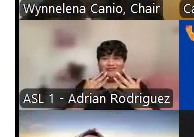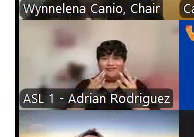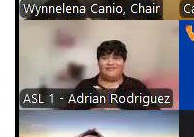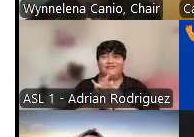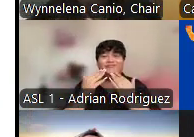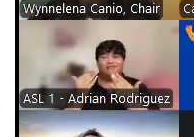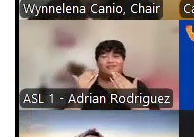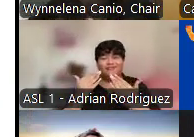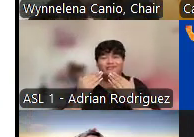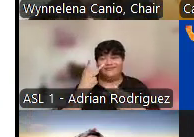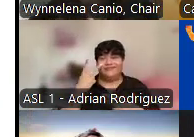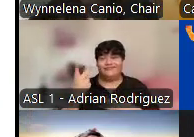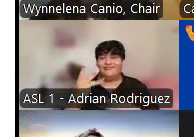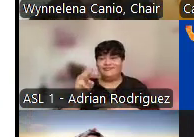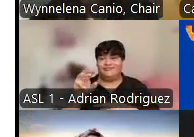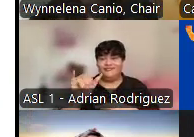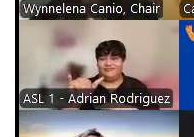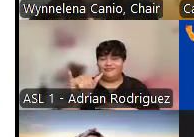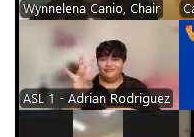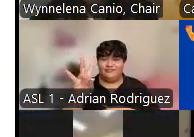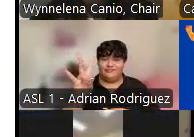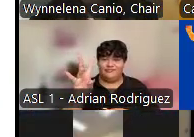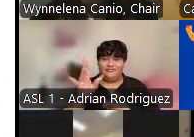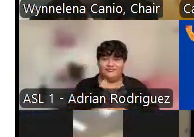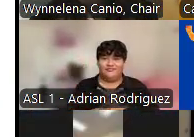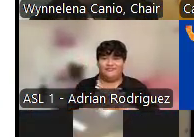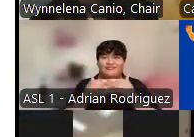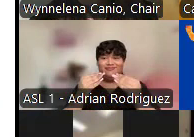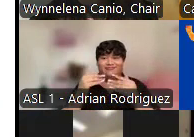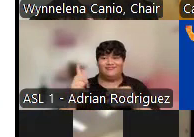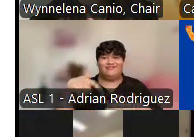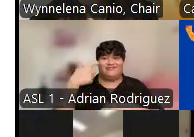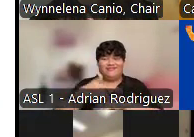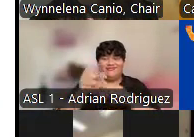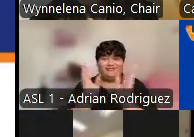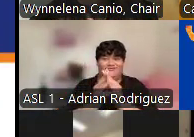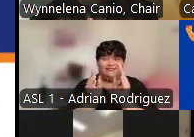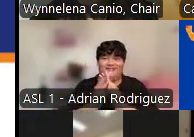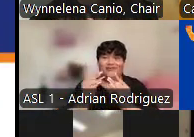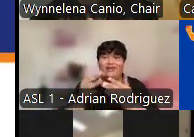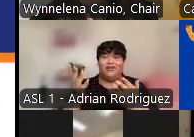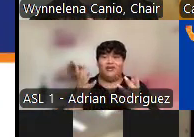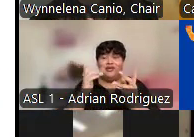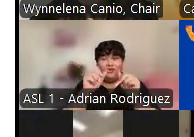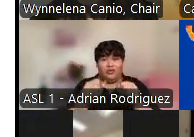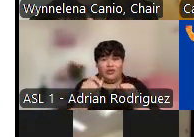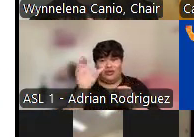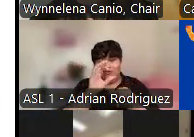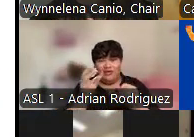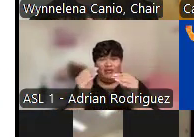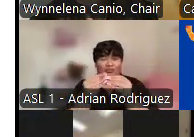Thank you. See you on May 7th, next Yeah. meeting. And here is where you can find